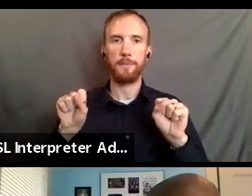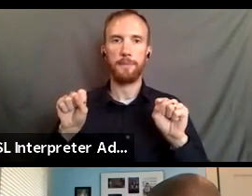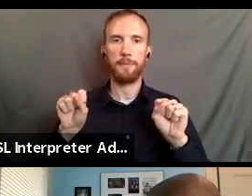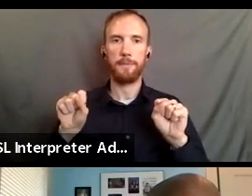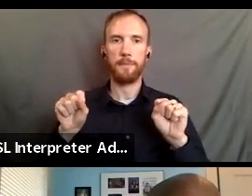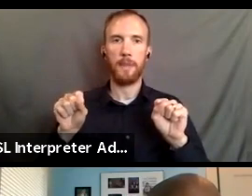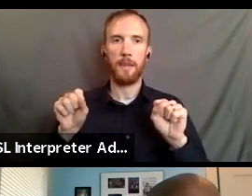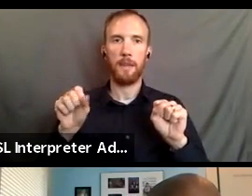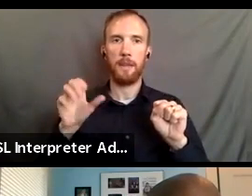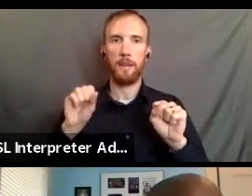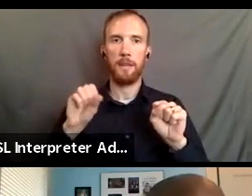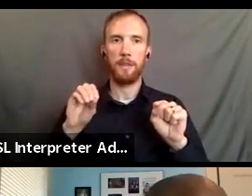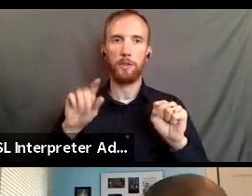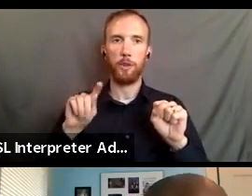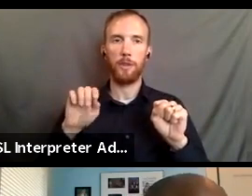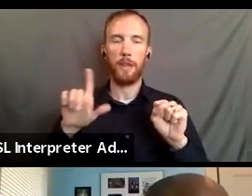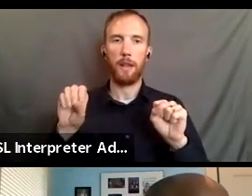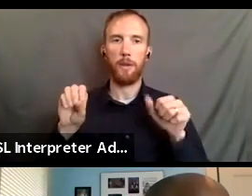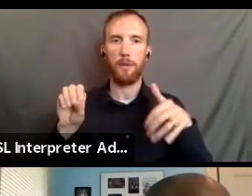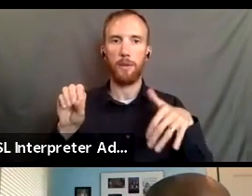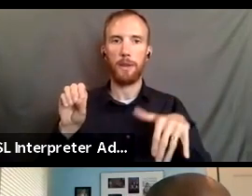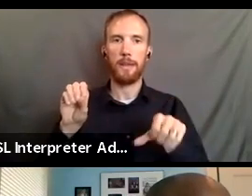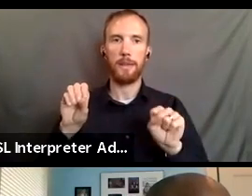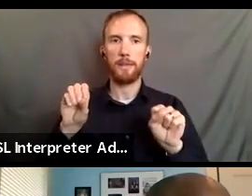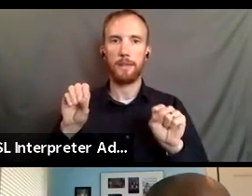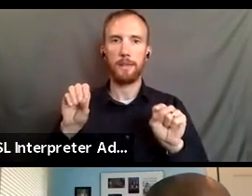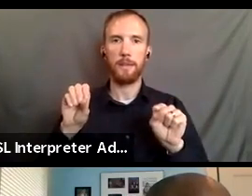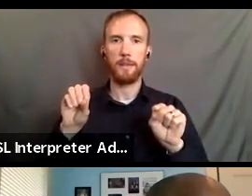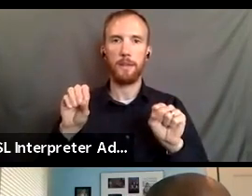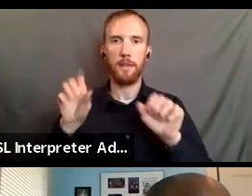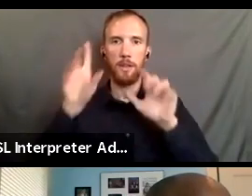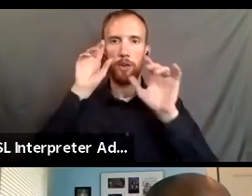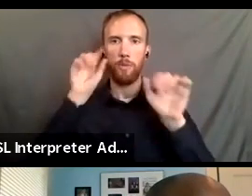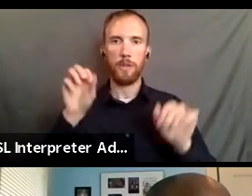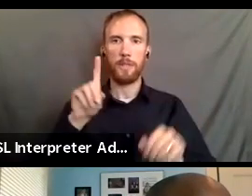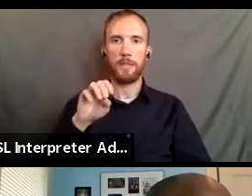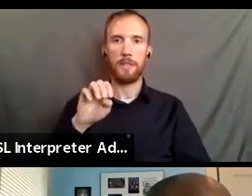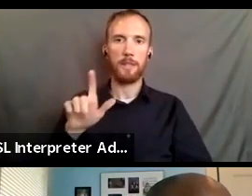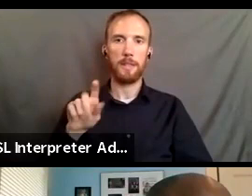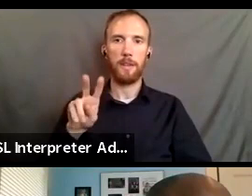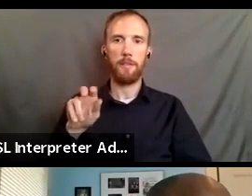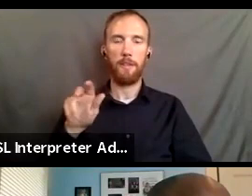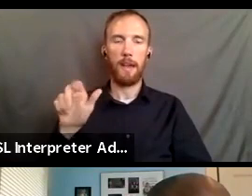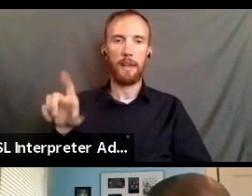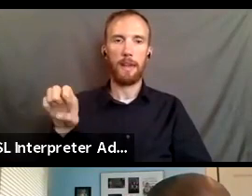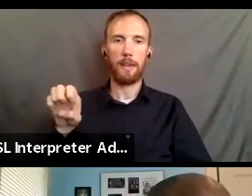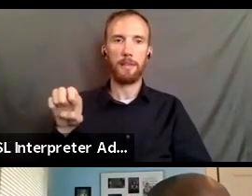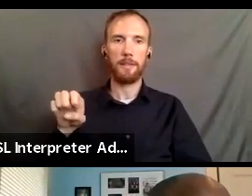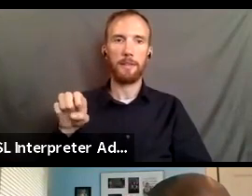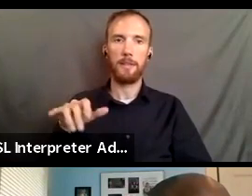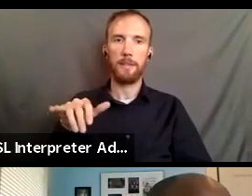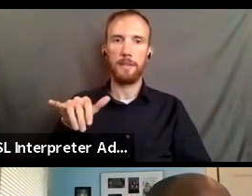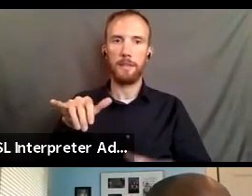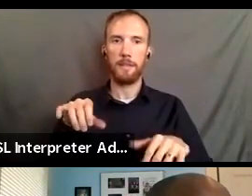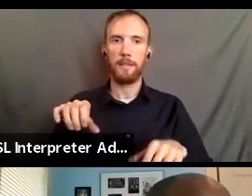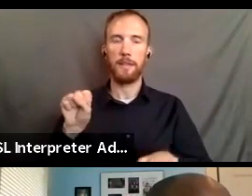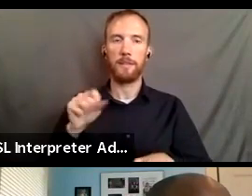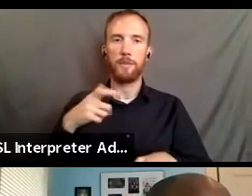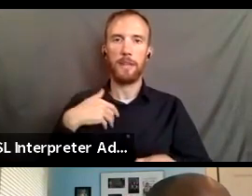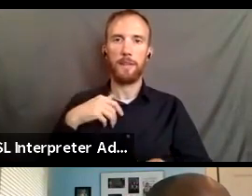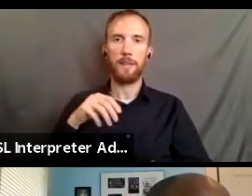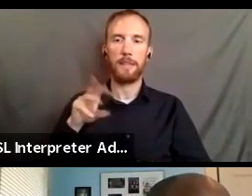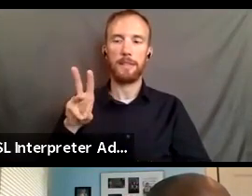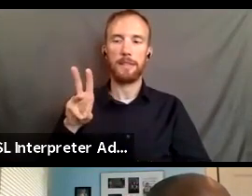satella yes and president del valle yes we have six eyes and one